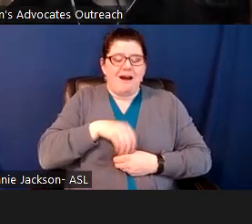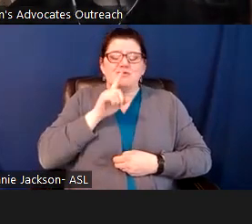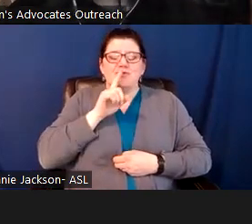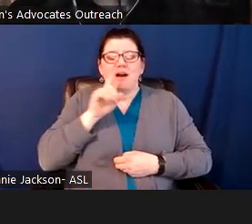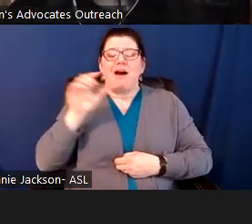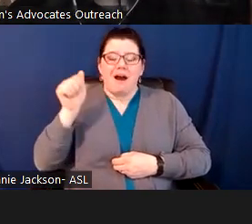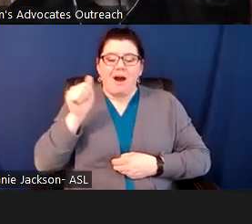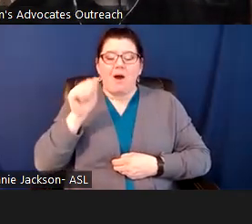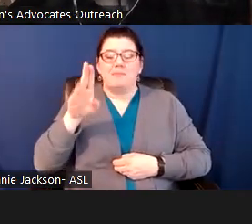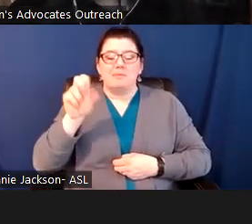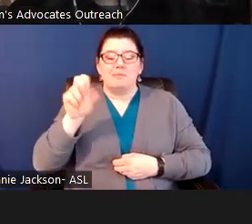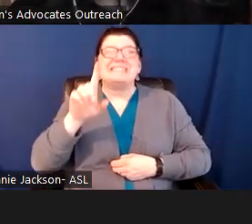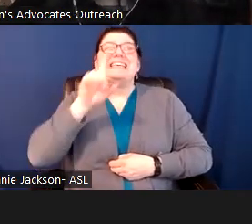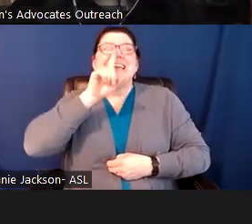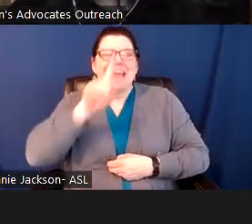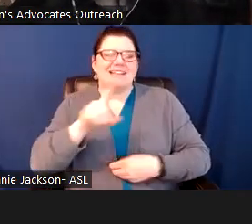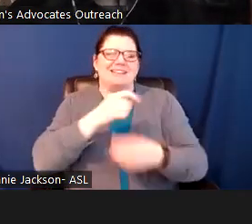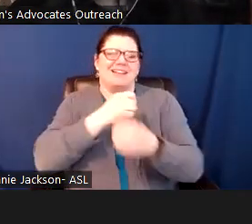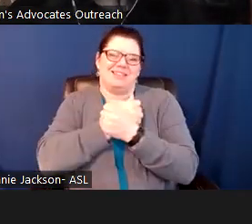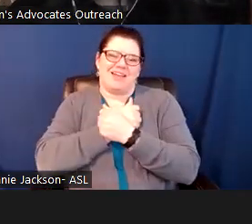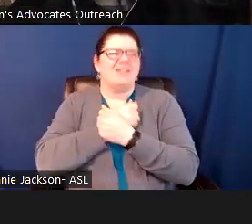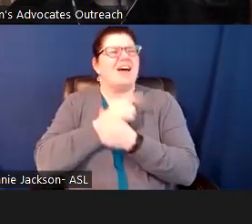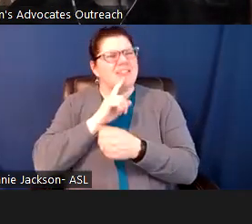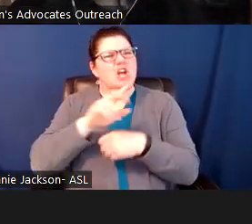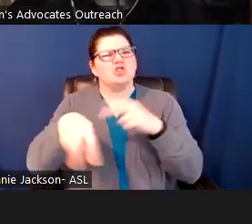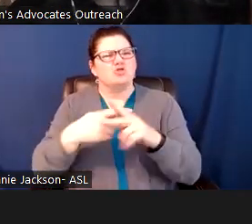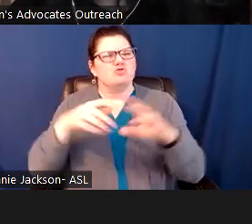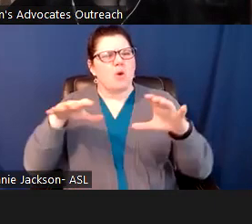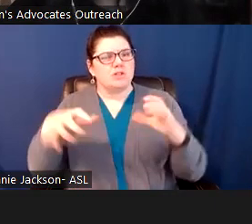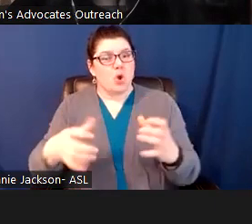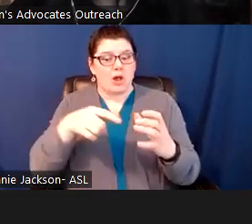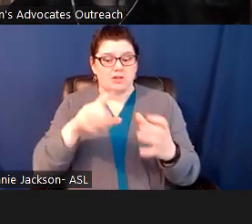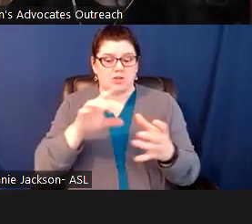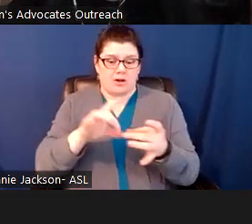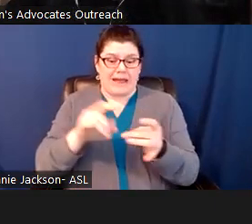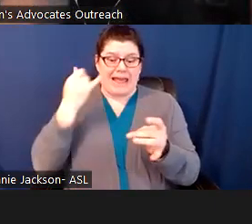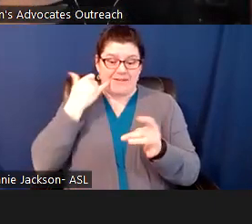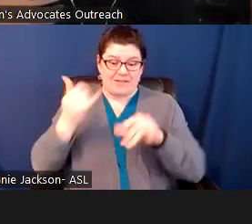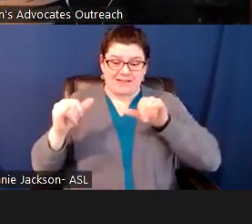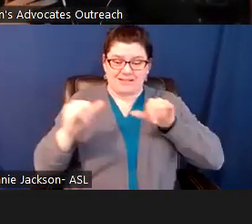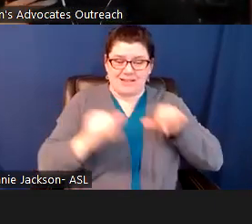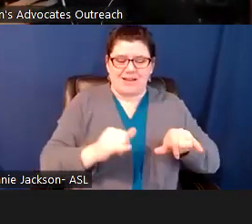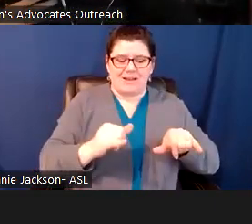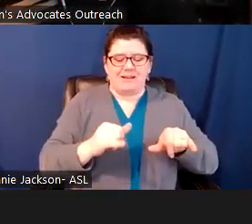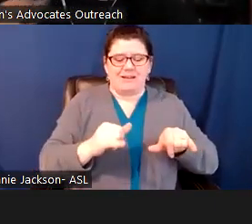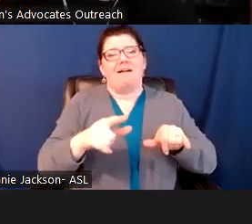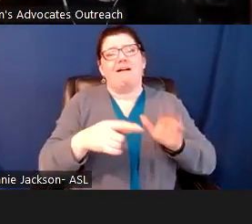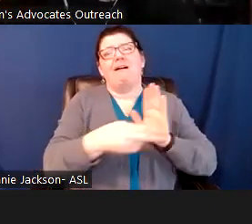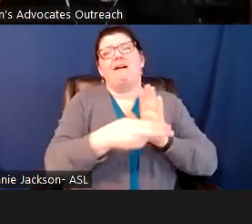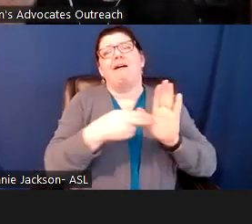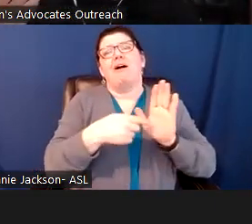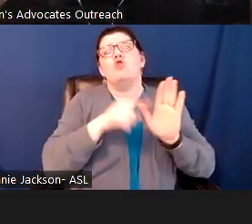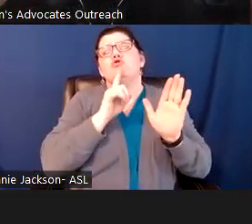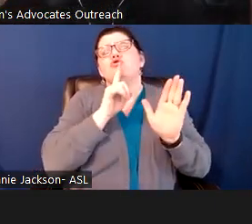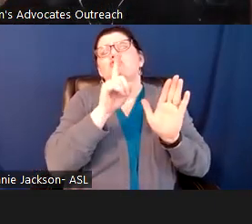love. And there are tropes and stories where if a victim stays with their abusers, it's considered true